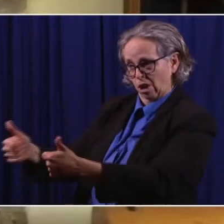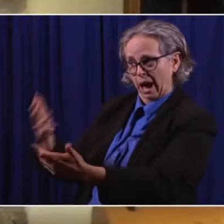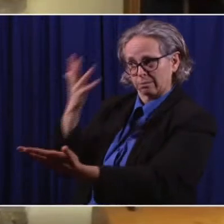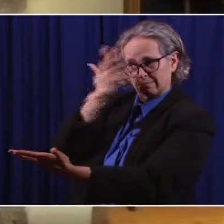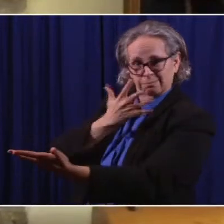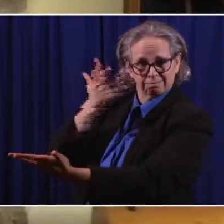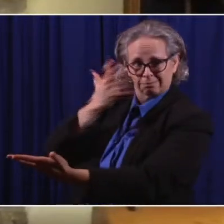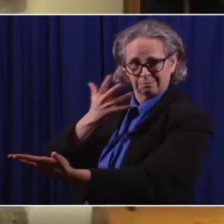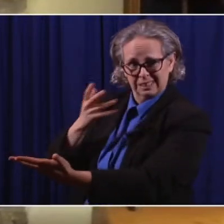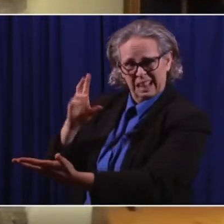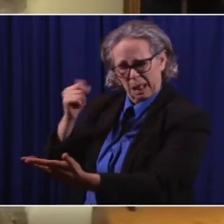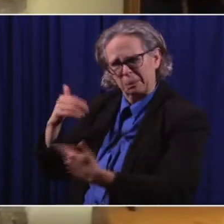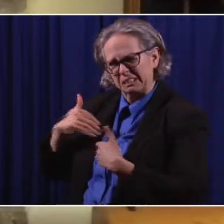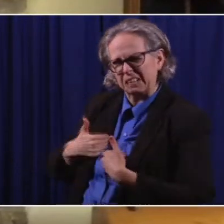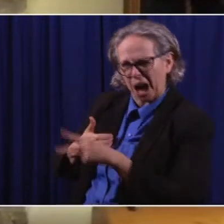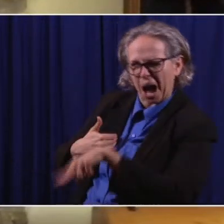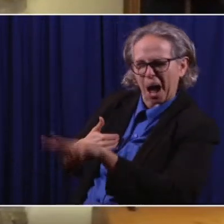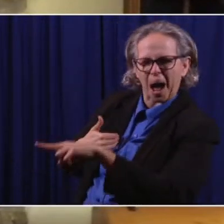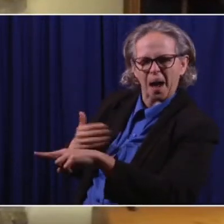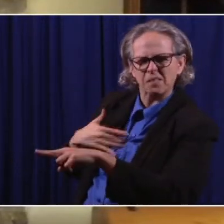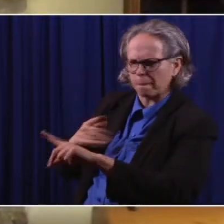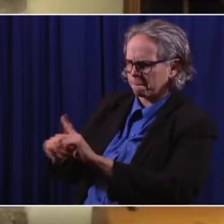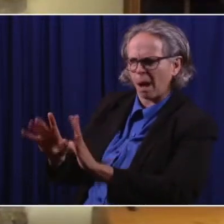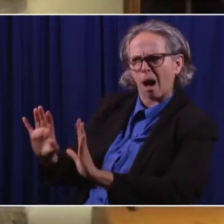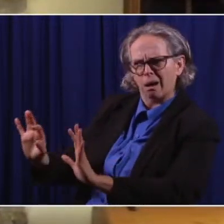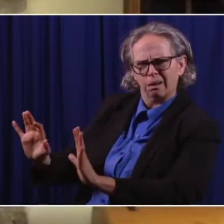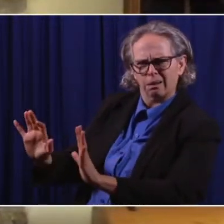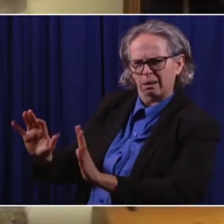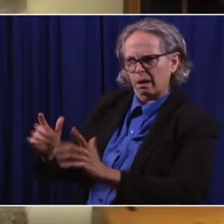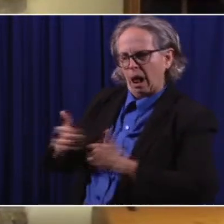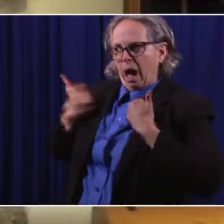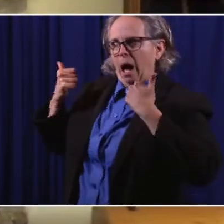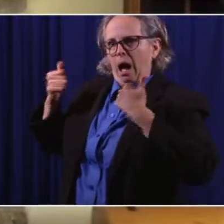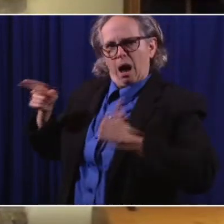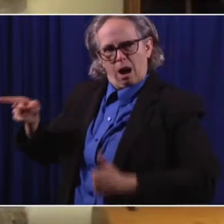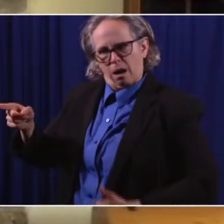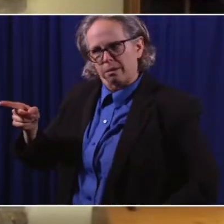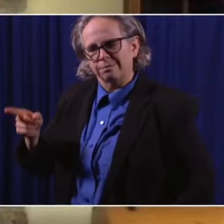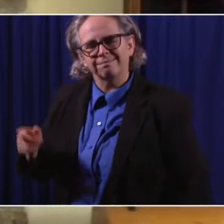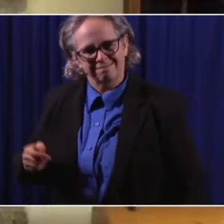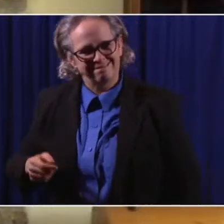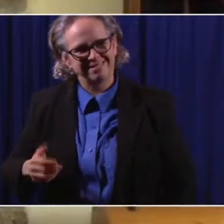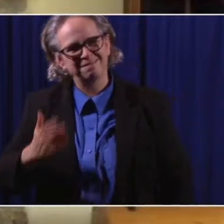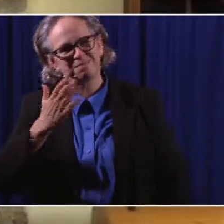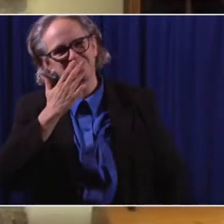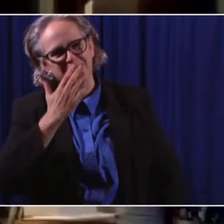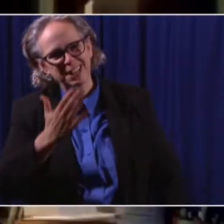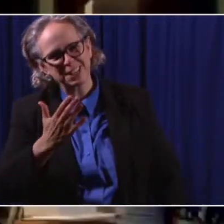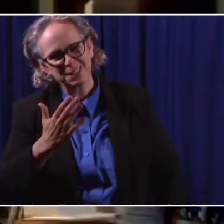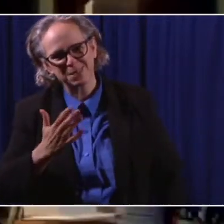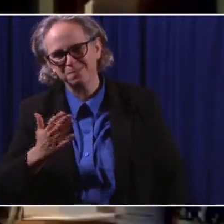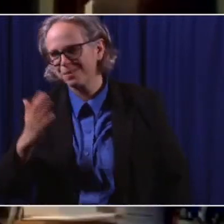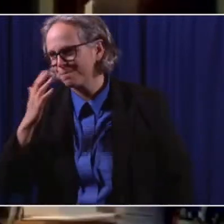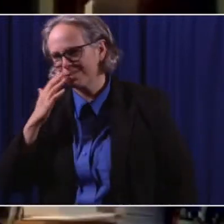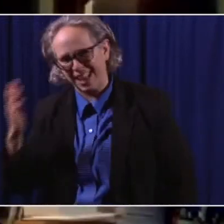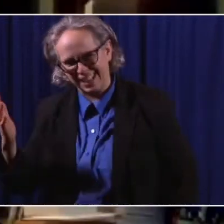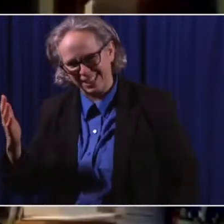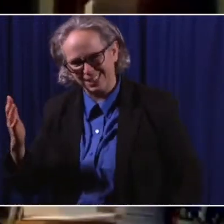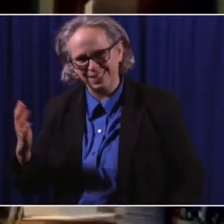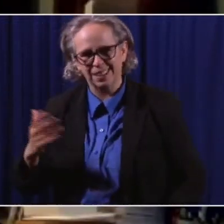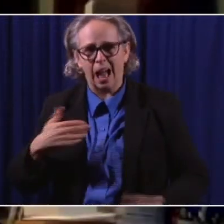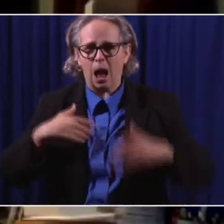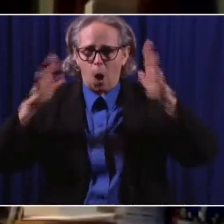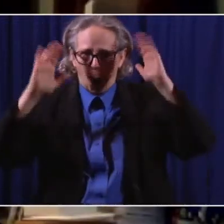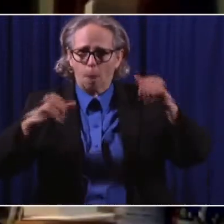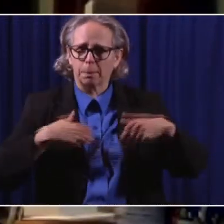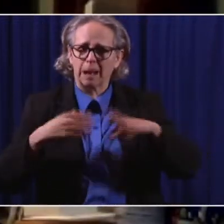tired, but you look good. Thank you. Governor, thank you. Well, thank you, Governor. I sure hope it does save some lives, both in